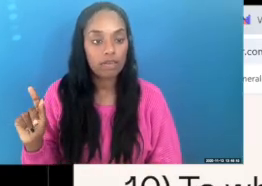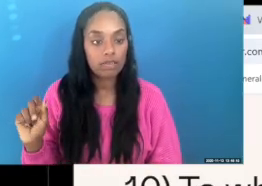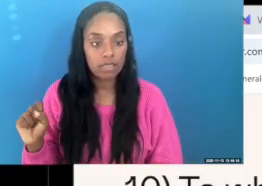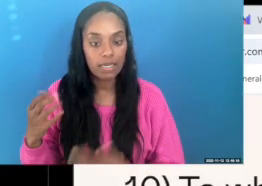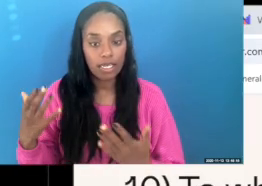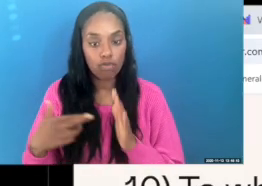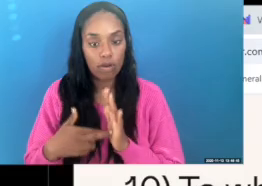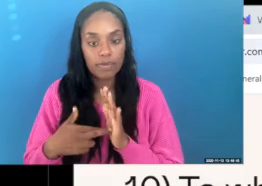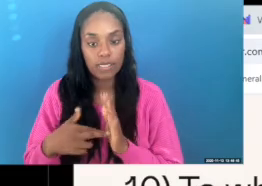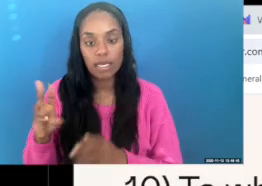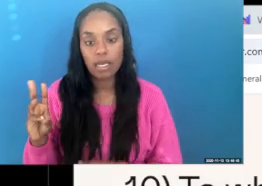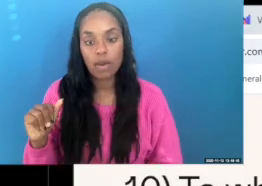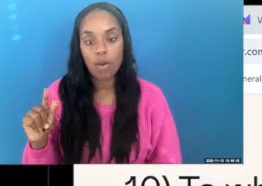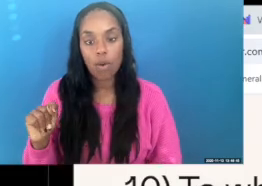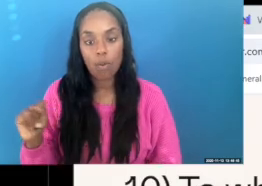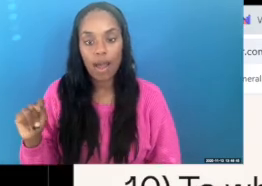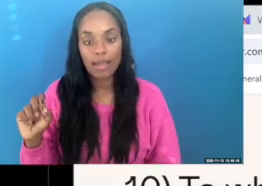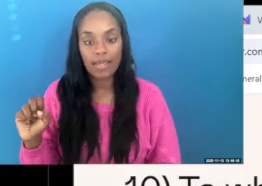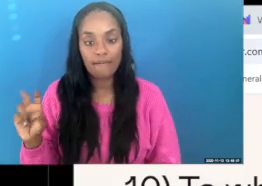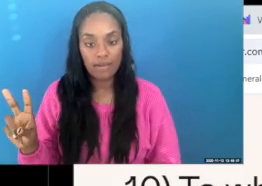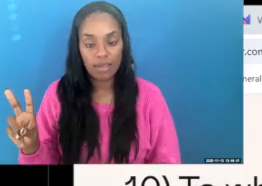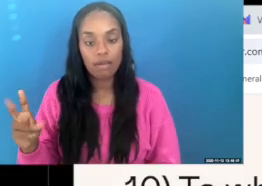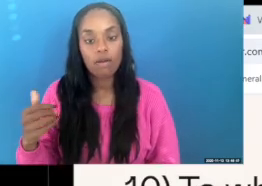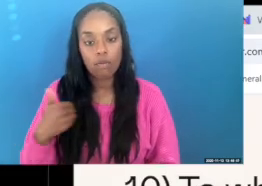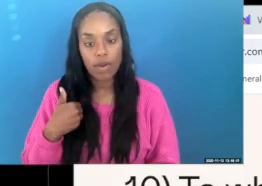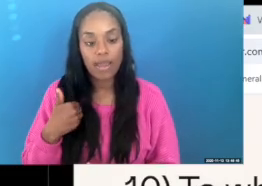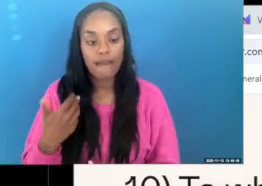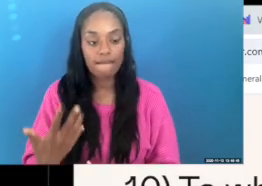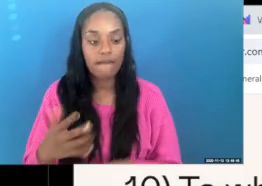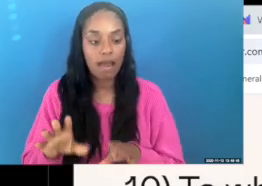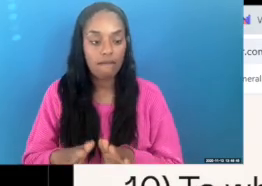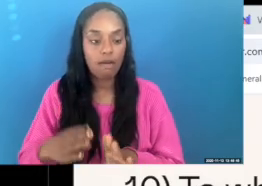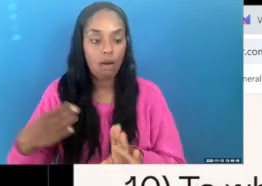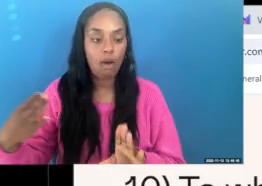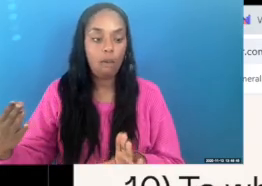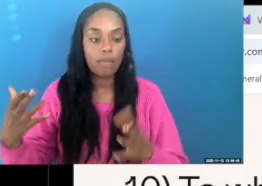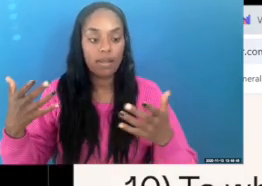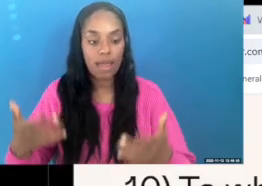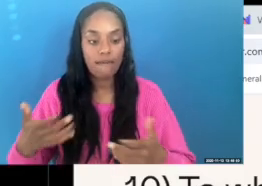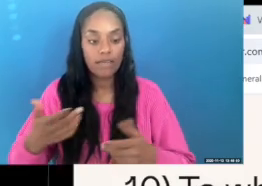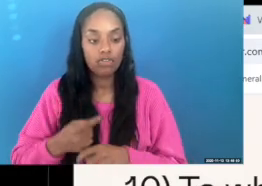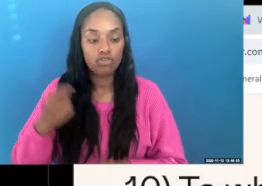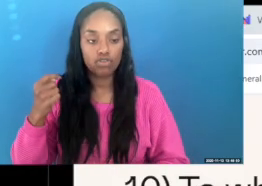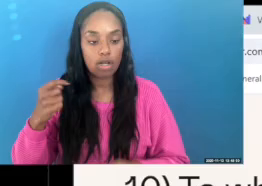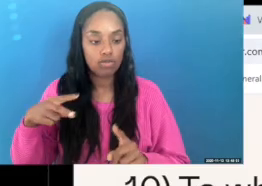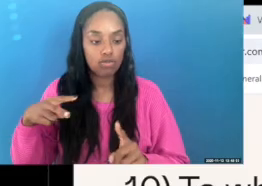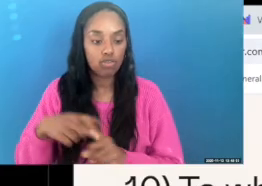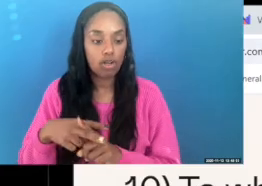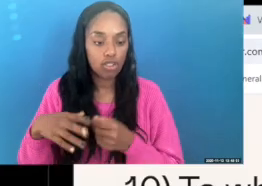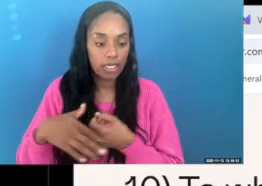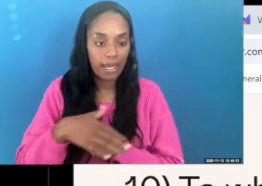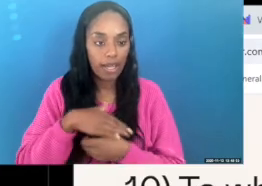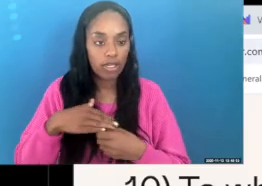Yes, thank you very much for allowing me to speak. I do appreciate it. My name is Tom Folks. I'm here today representing